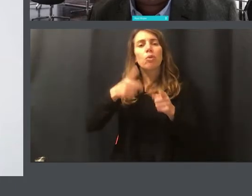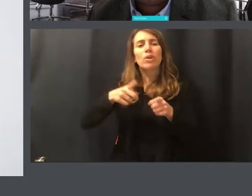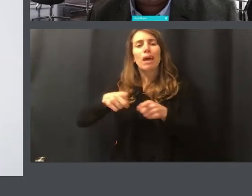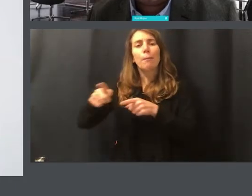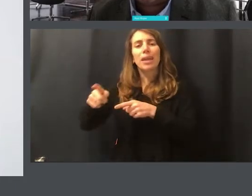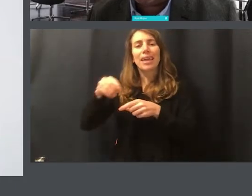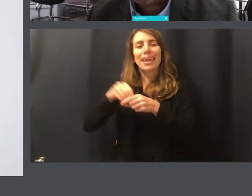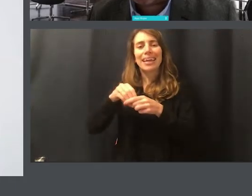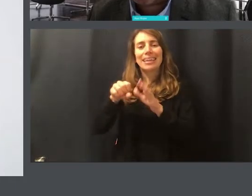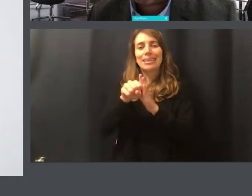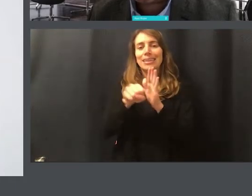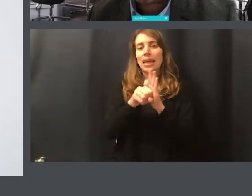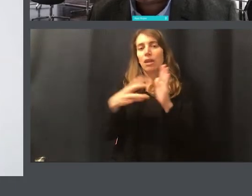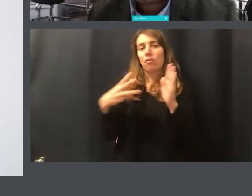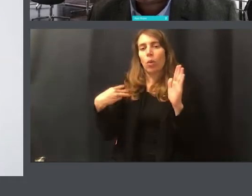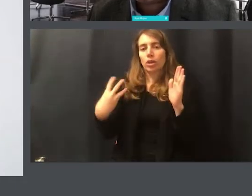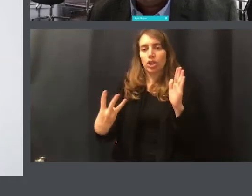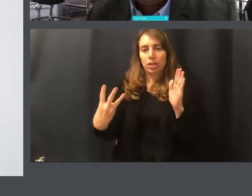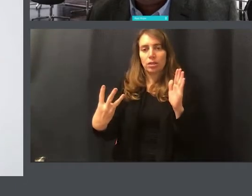the state of Washington.